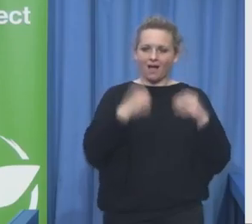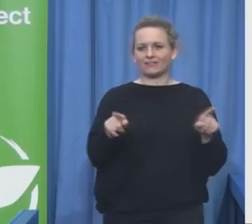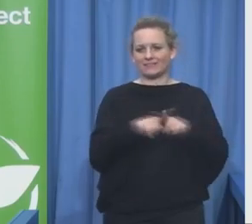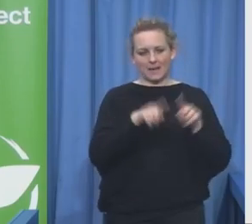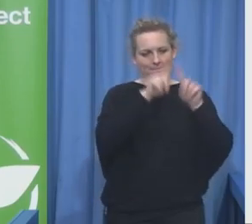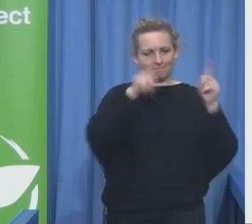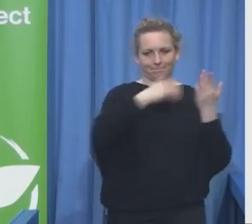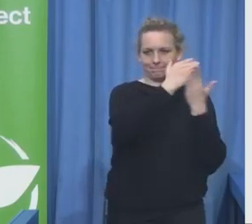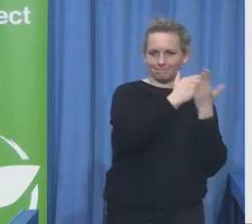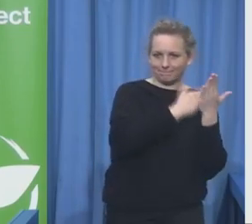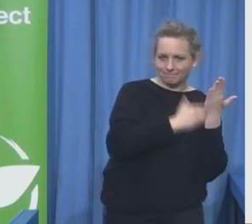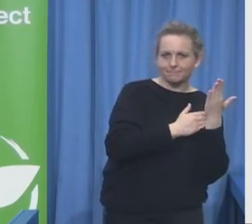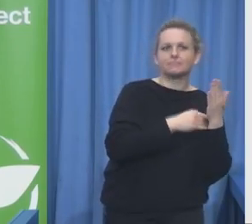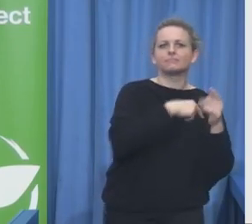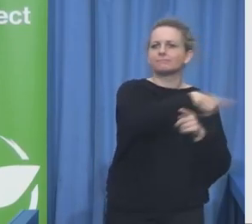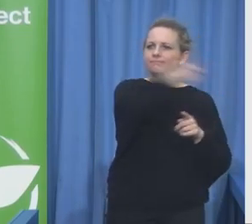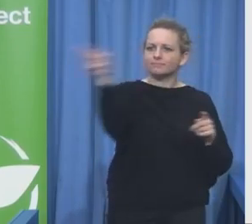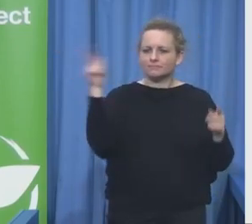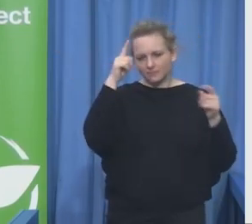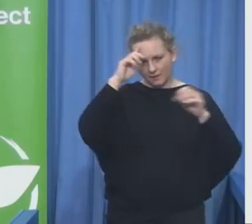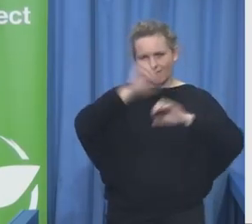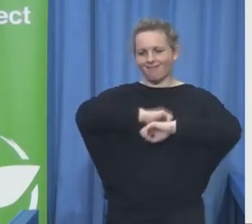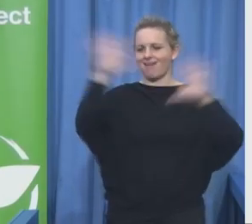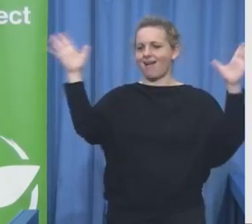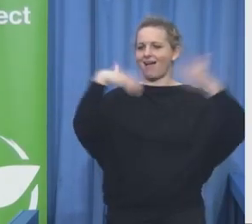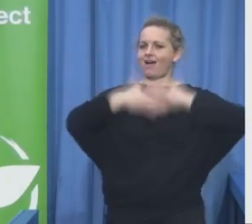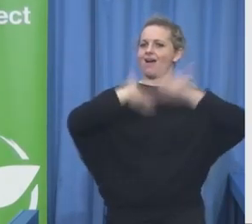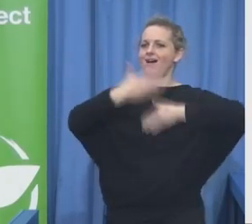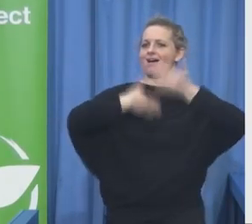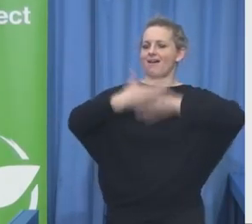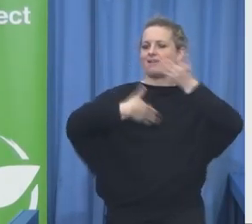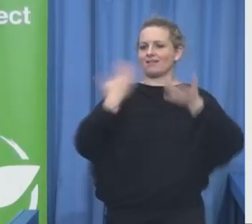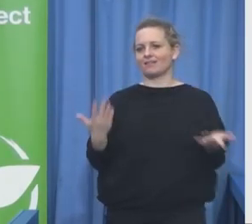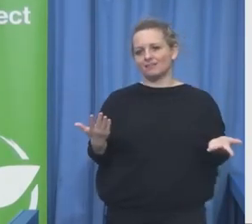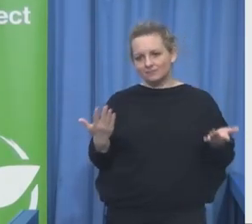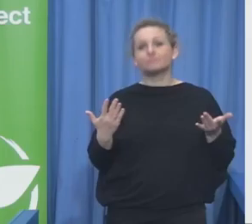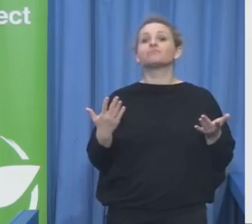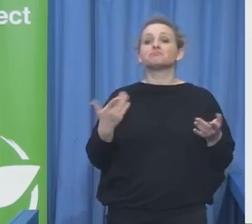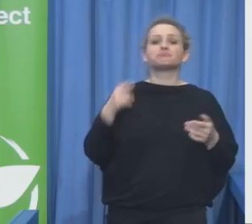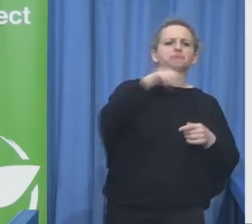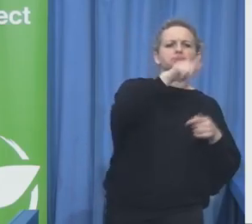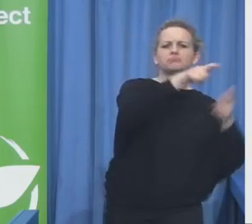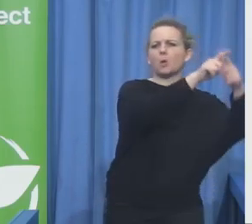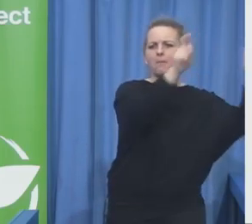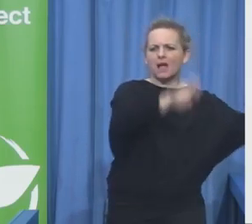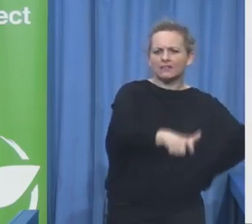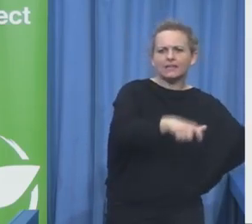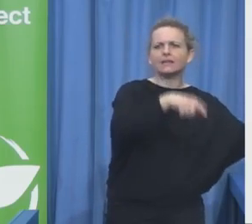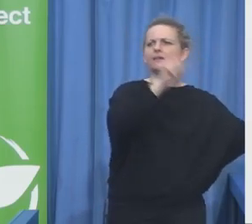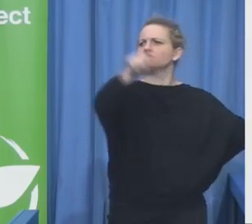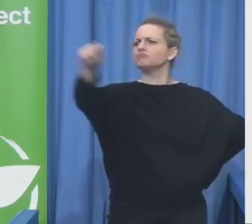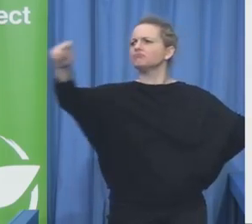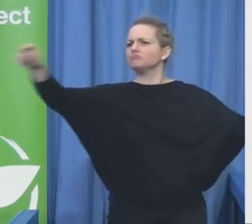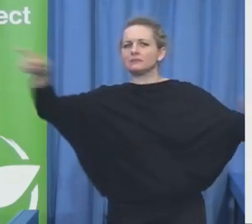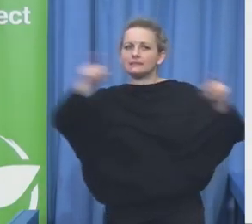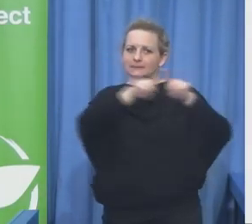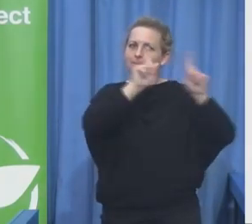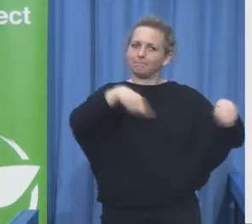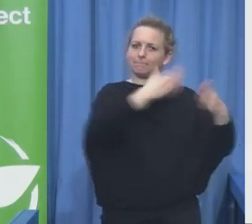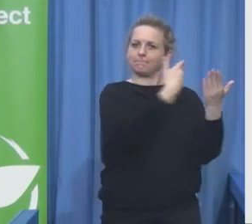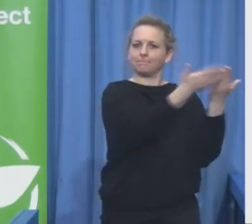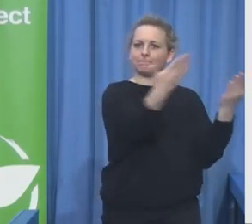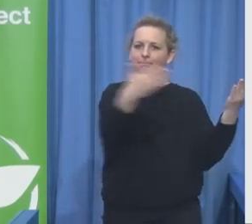it automatically goes through. If it's between 501 and 1,000, it goes here. You can set up criteria that makes sense for your